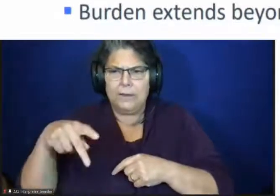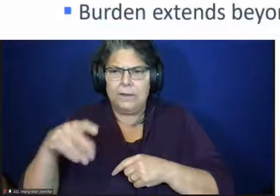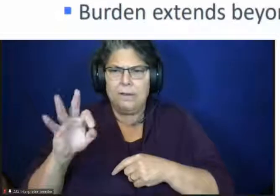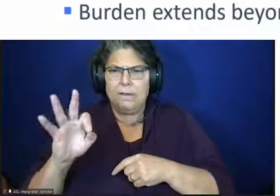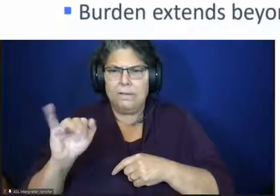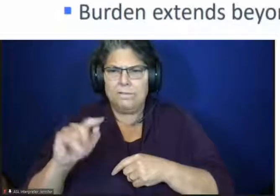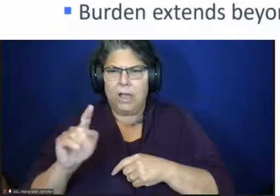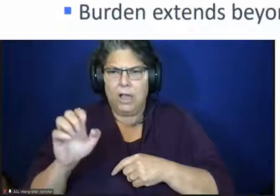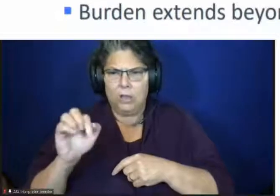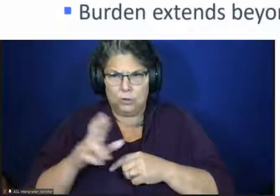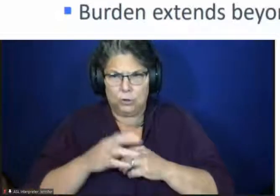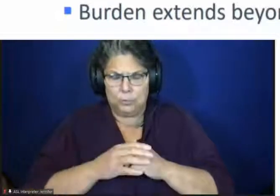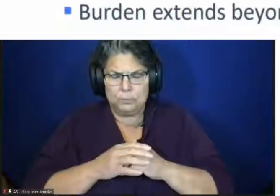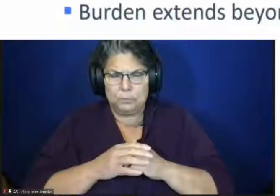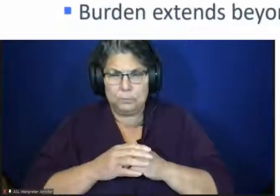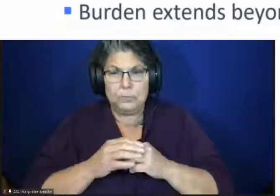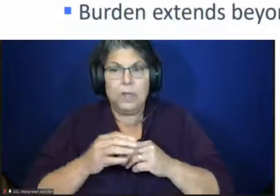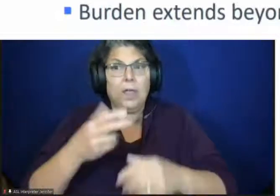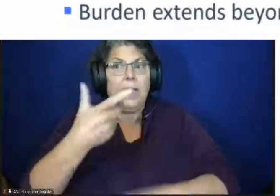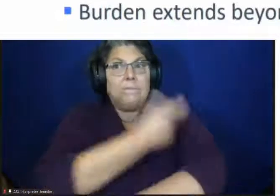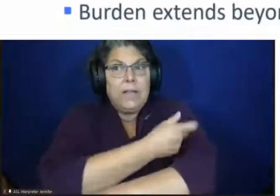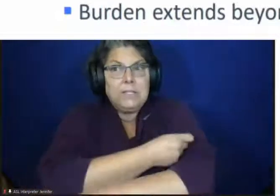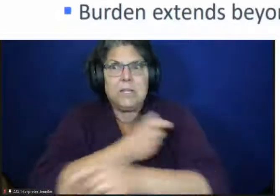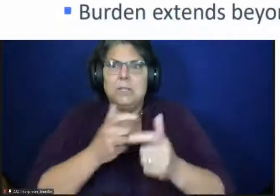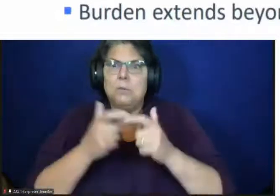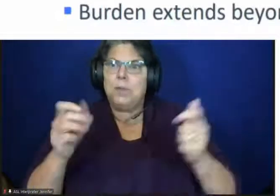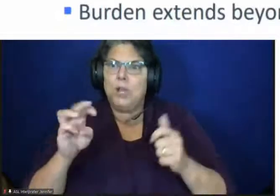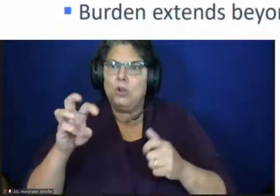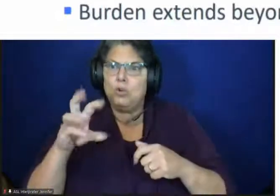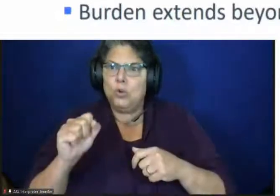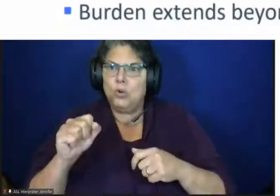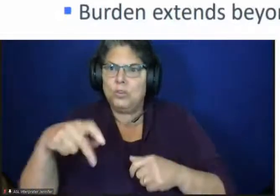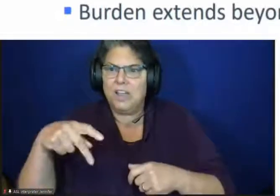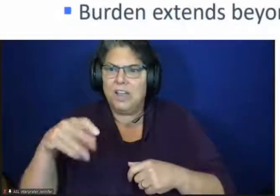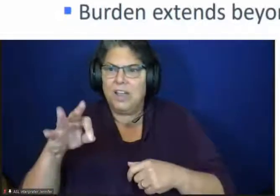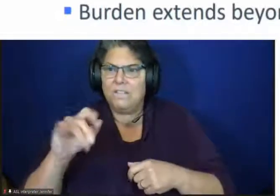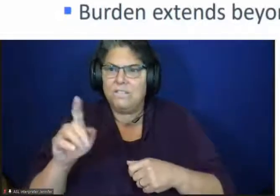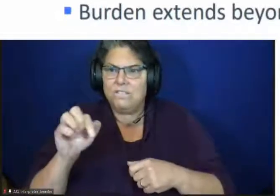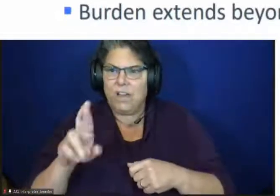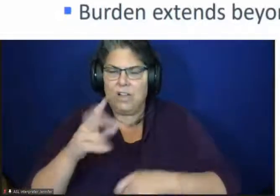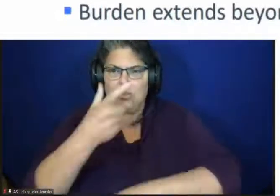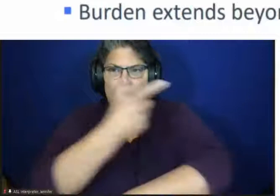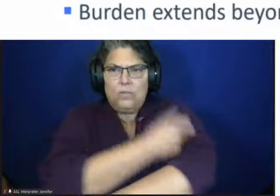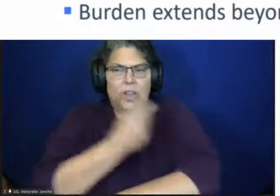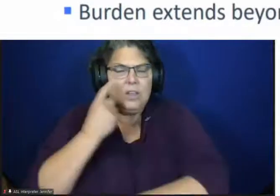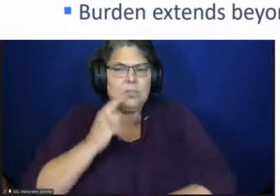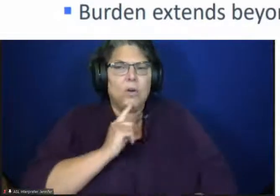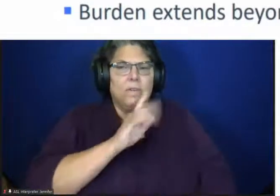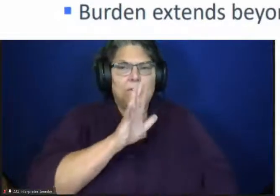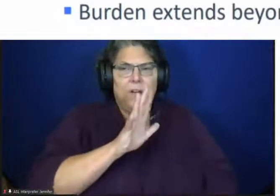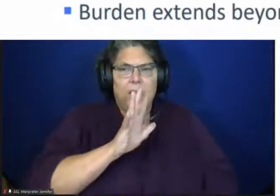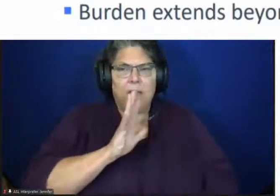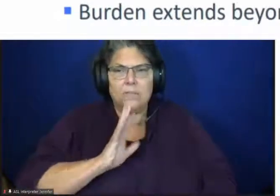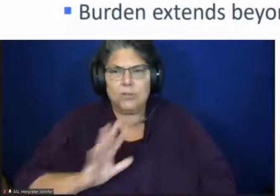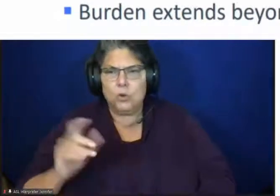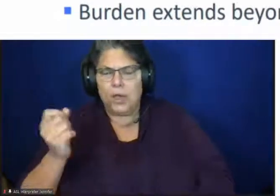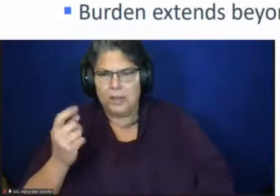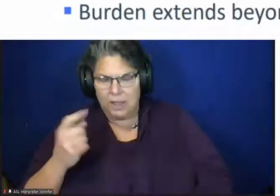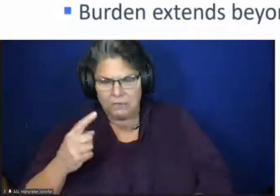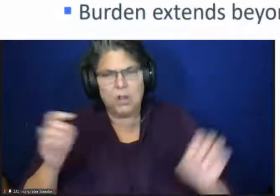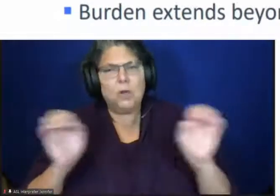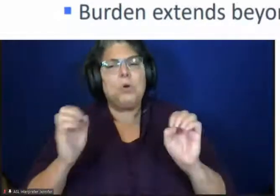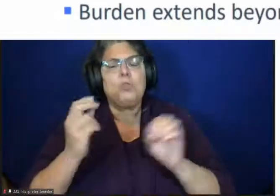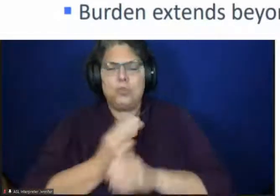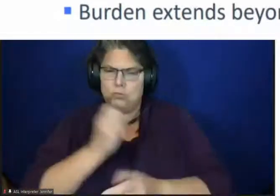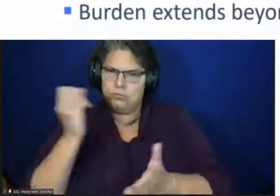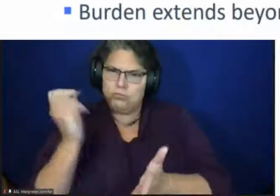Vaccinations, the big news is Pfizer vaccines for the 5 to 11-year-olds have been given emergency use authorization